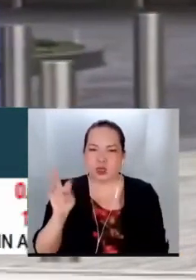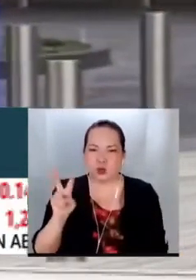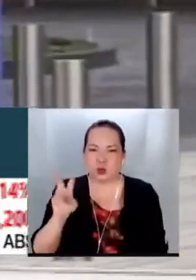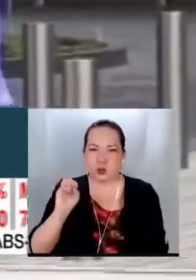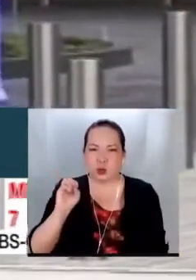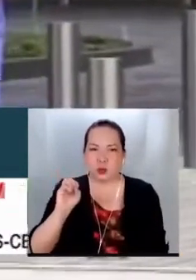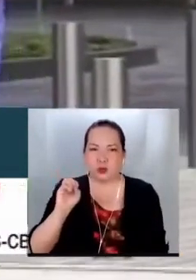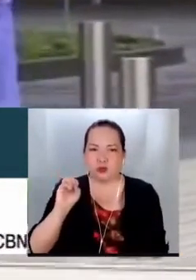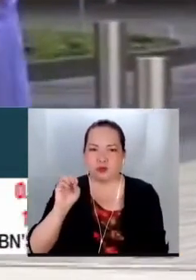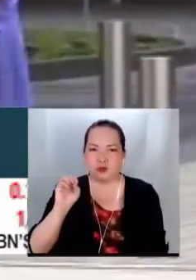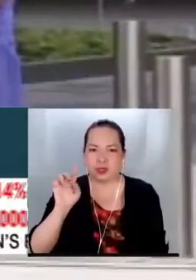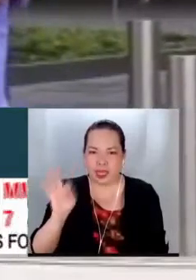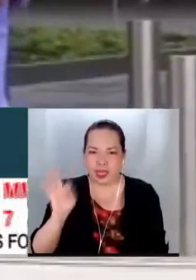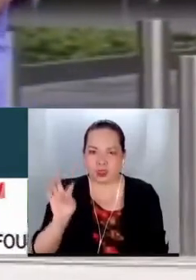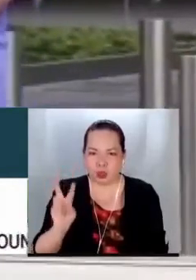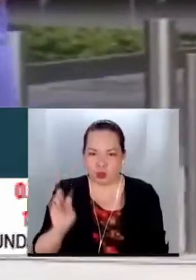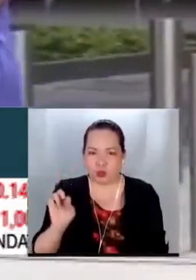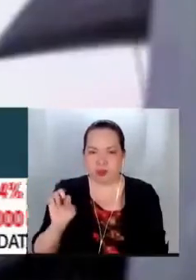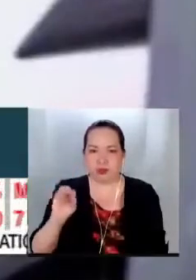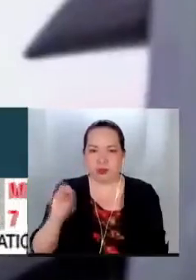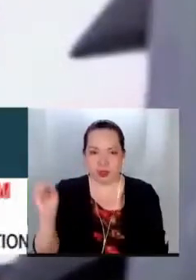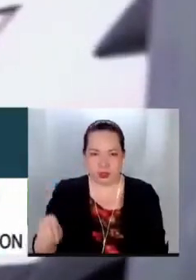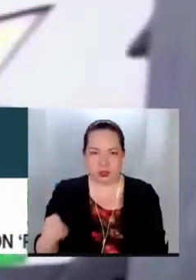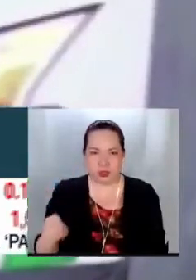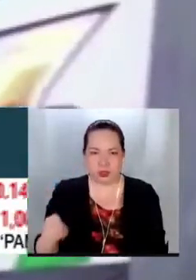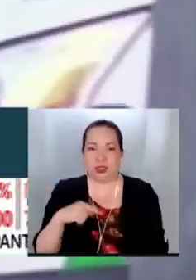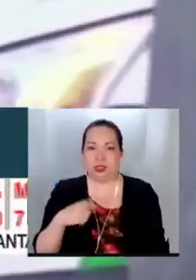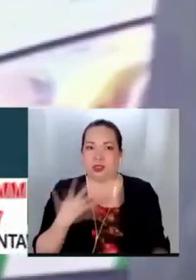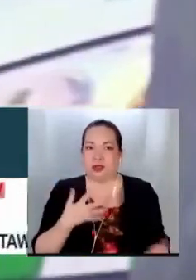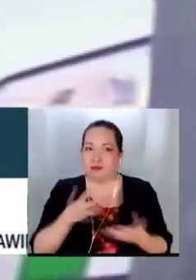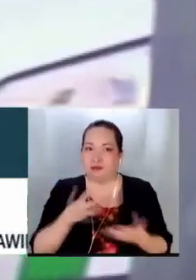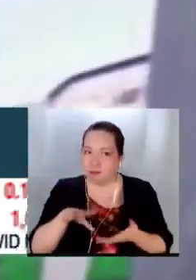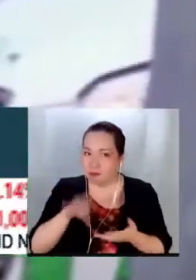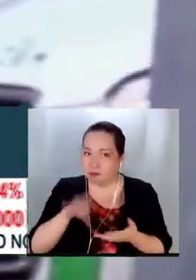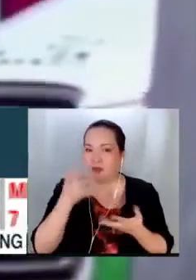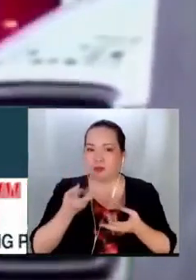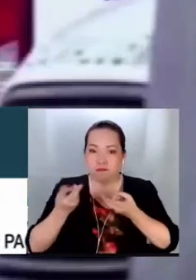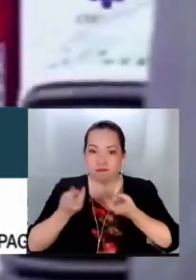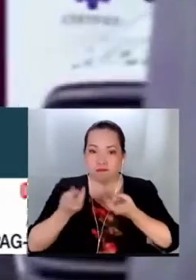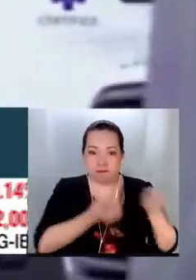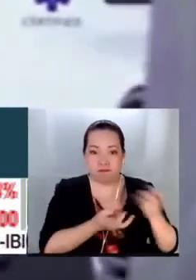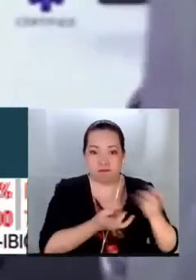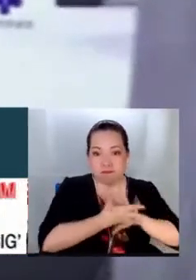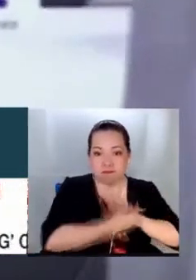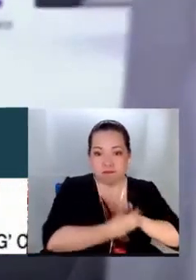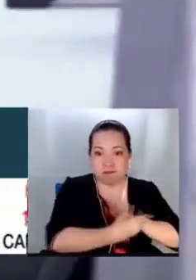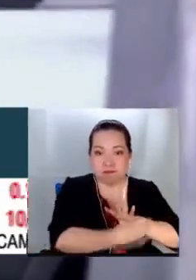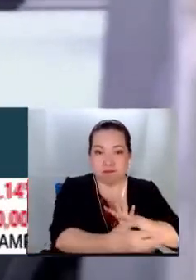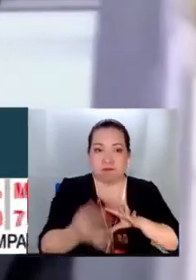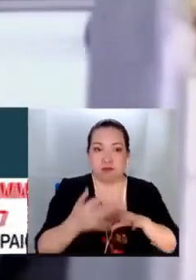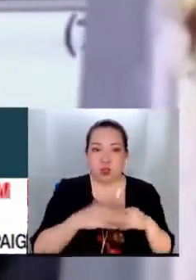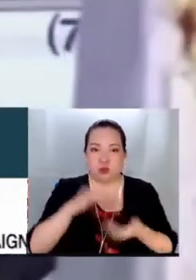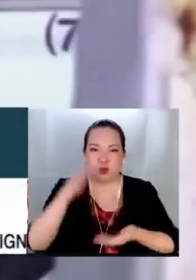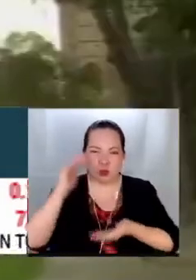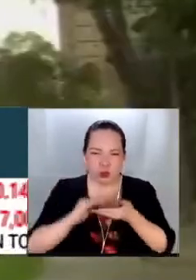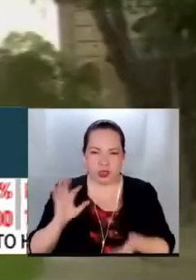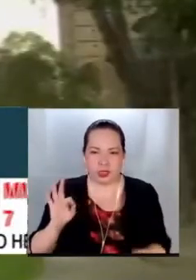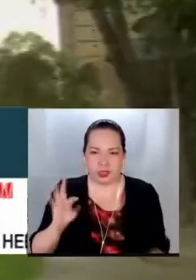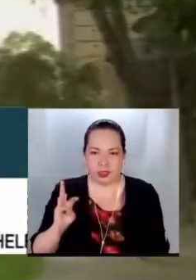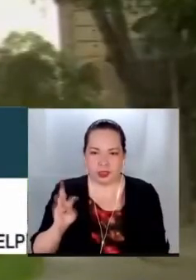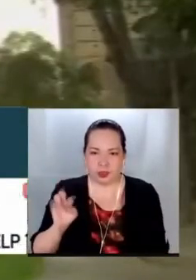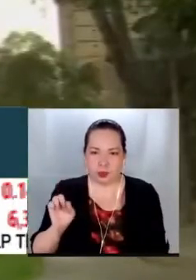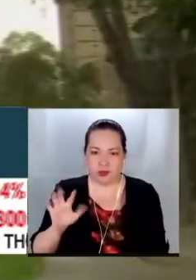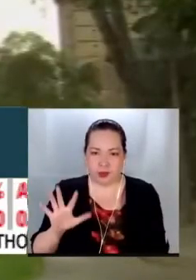particles. It also discovered that the transmission of the virus can be reduced by up to 96.5%. This